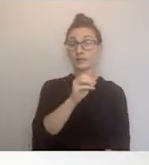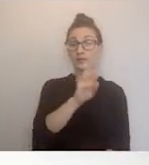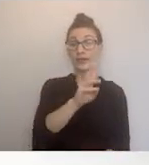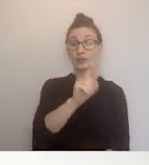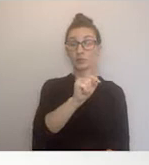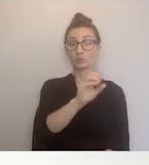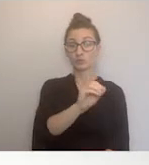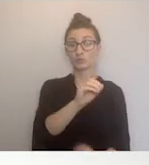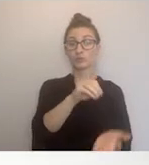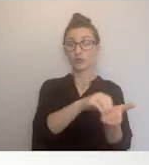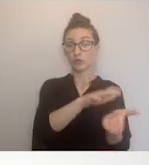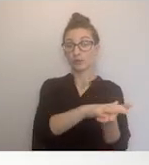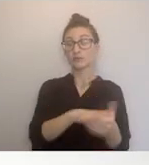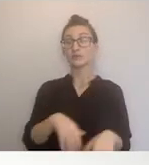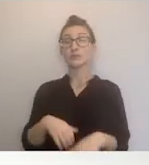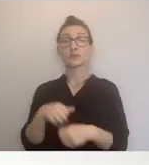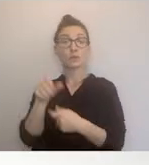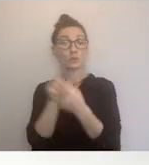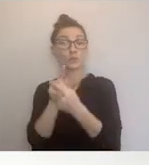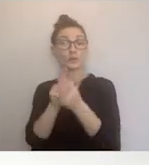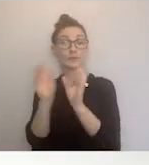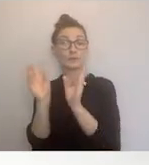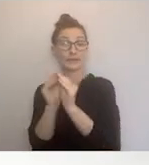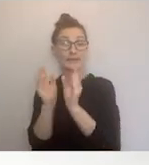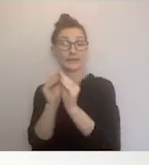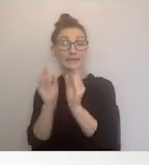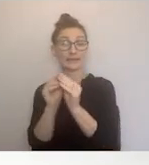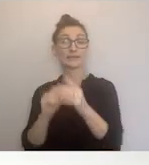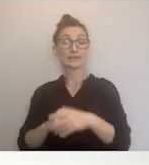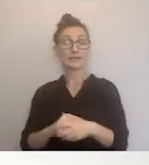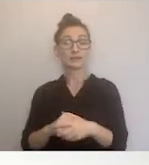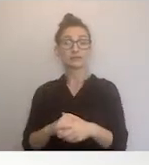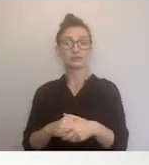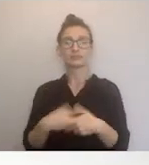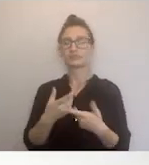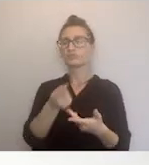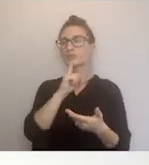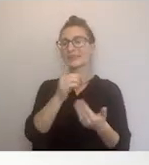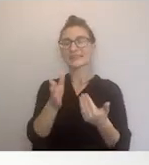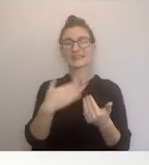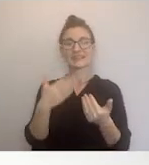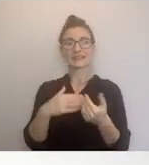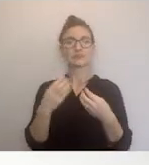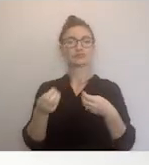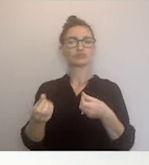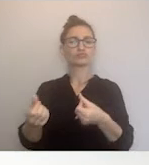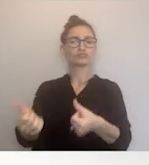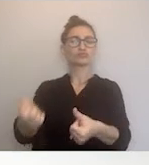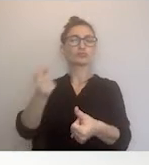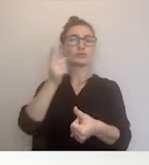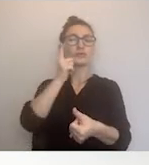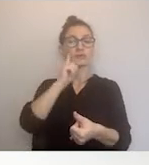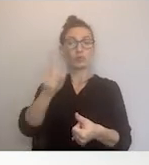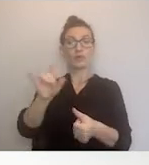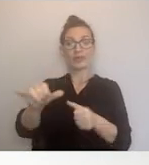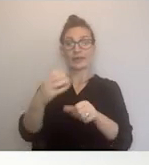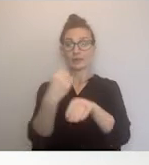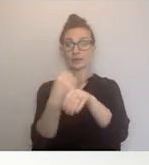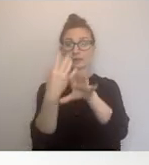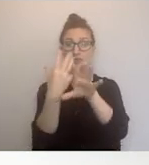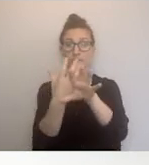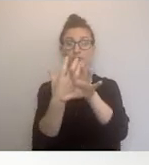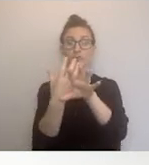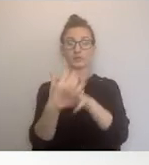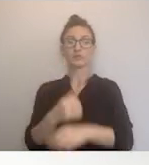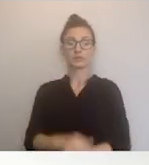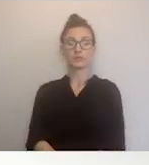using Zoom. So we have how-to docs, we've done one-on-one meetings with students and care partners, and we have a pretty easy flow for how the process of